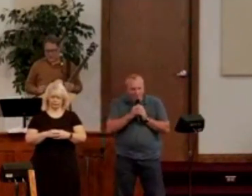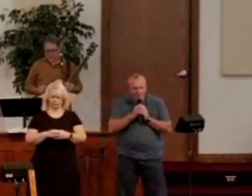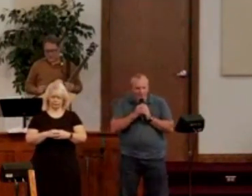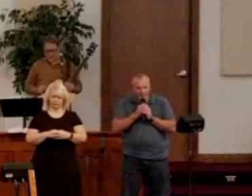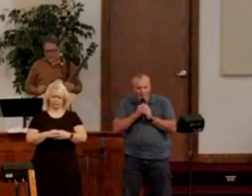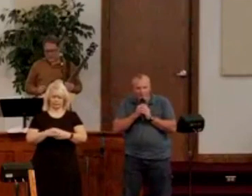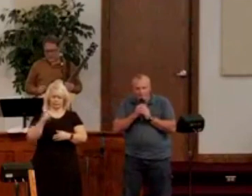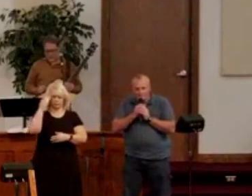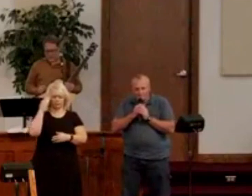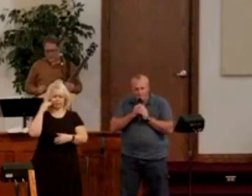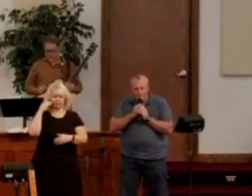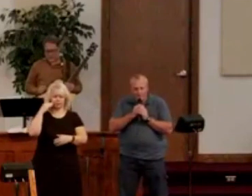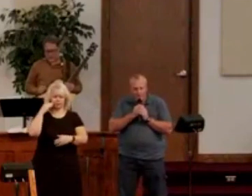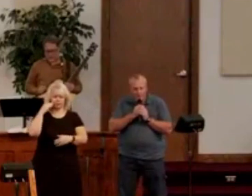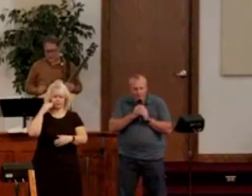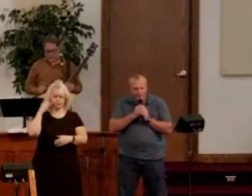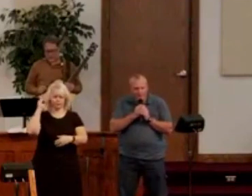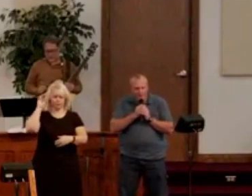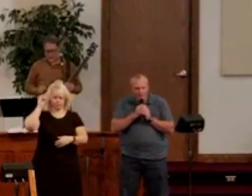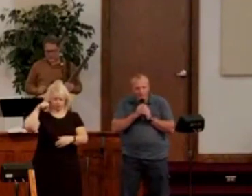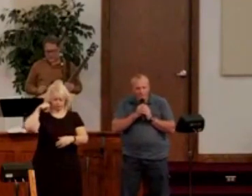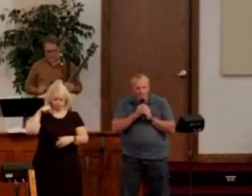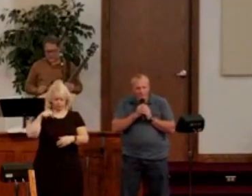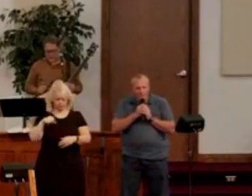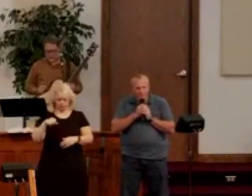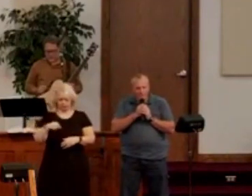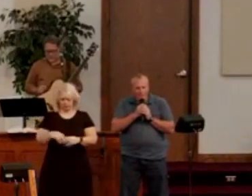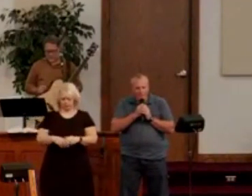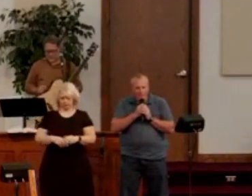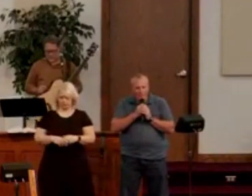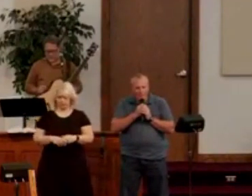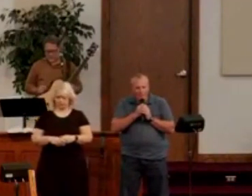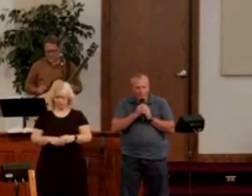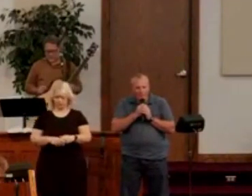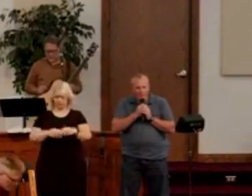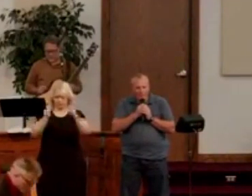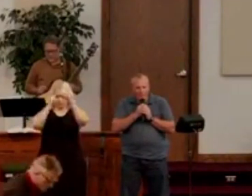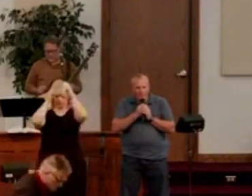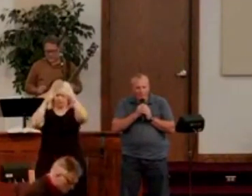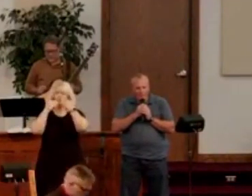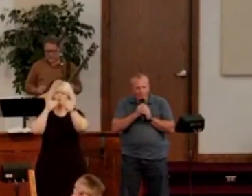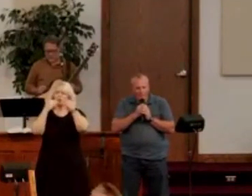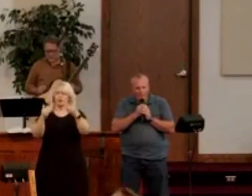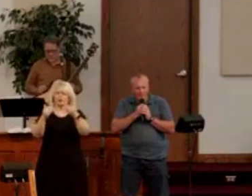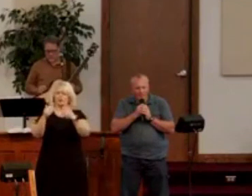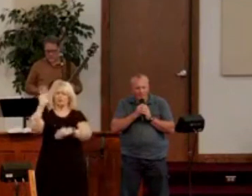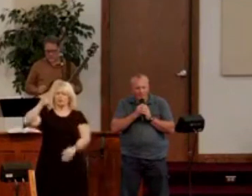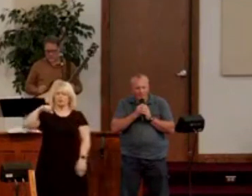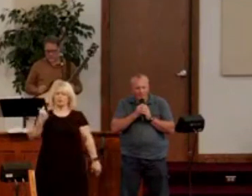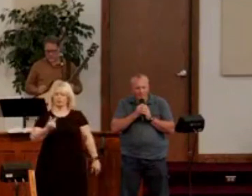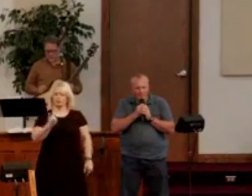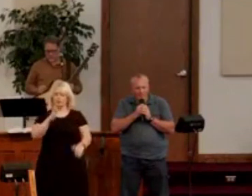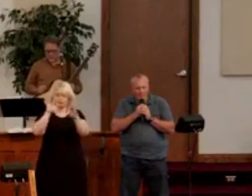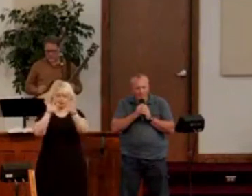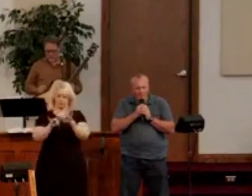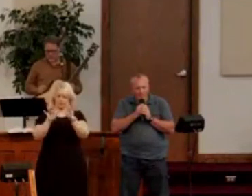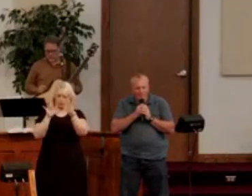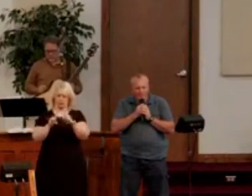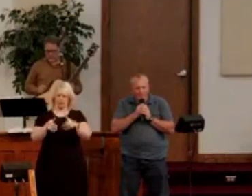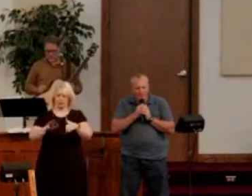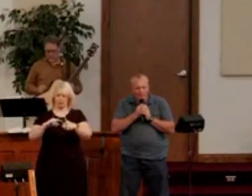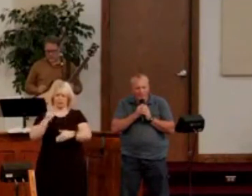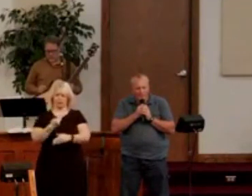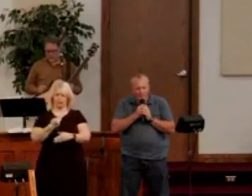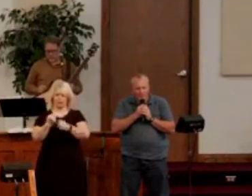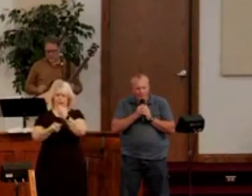Let's everybody bow your head. Your gracious Heavenly Father, Lord, just want to thank you, Lord. Thank you for your grace and your mercy on us, Lord, allowing us